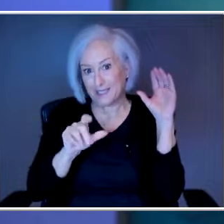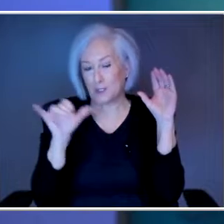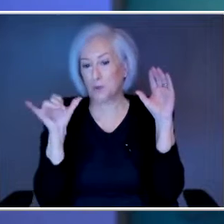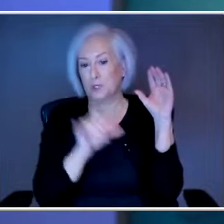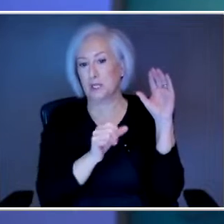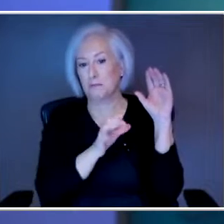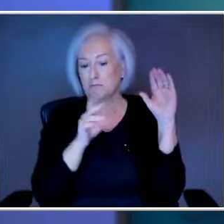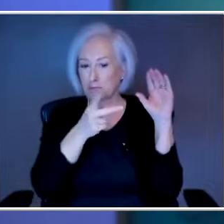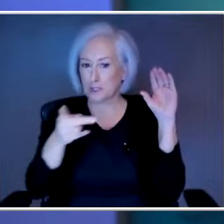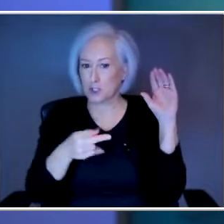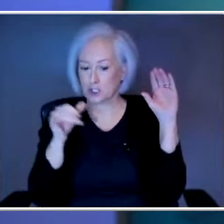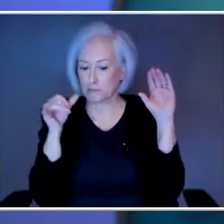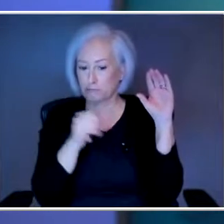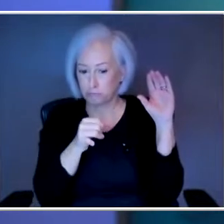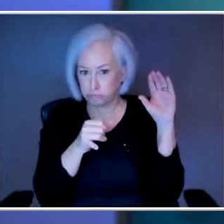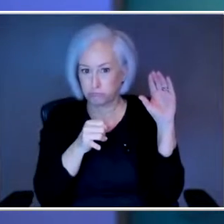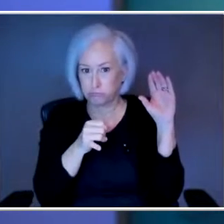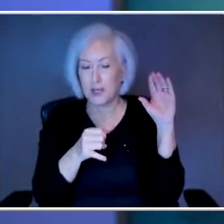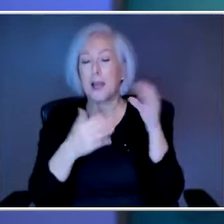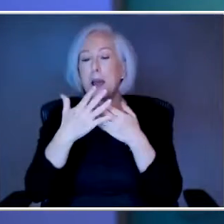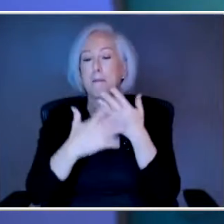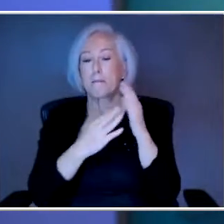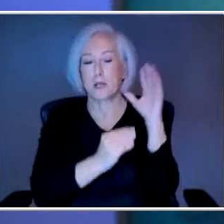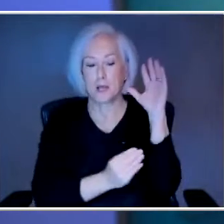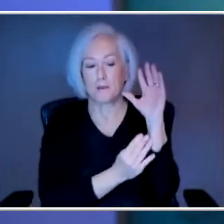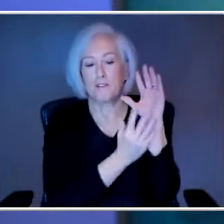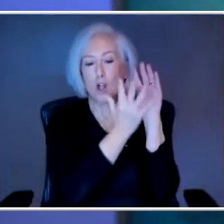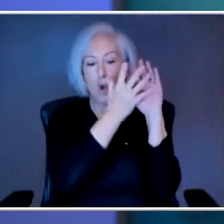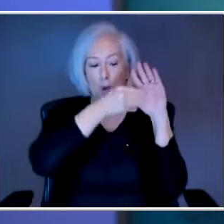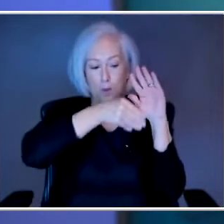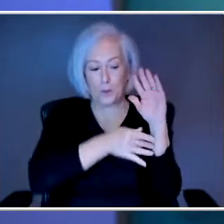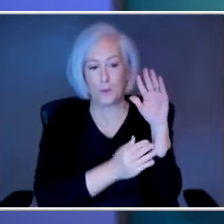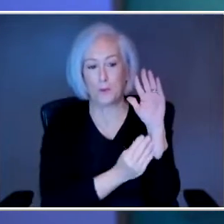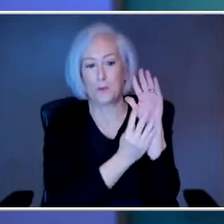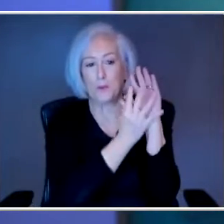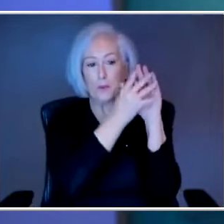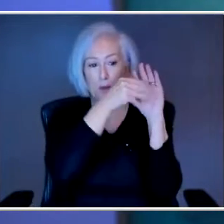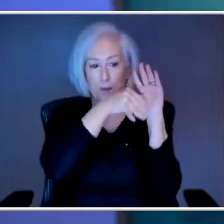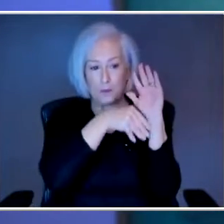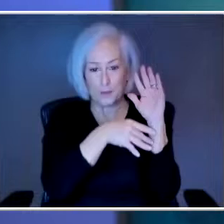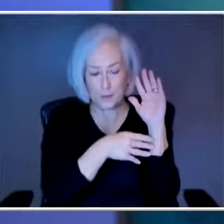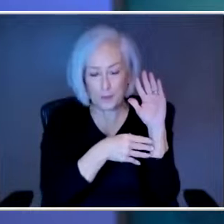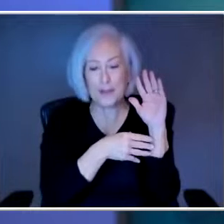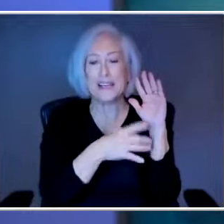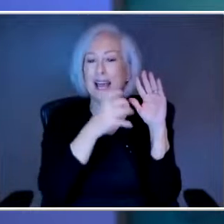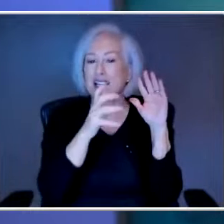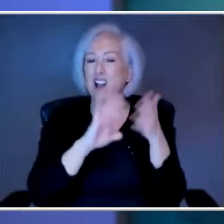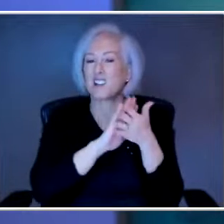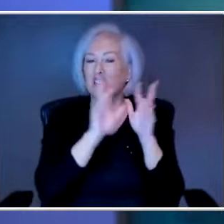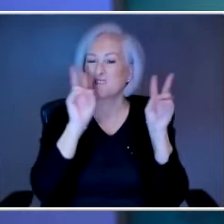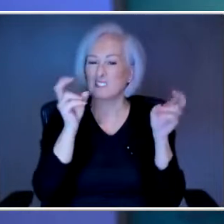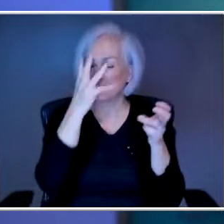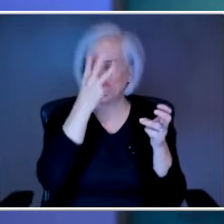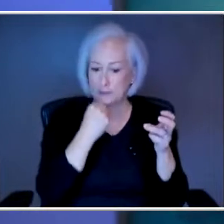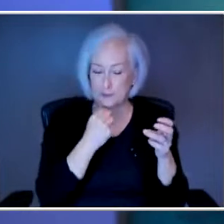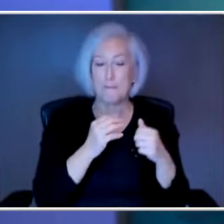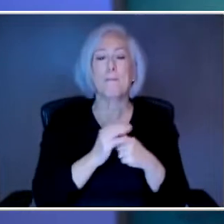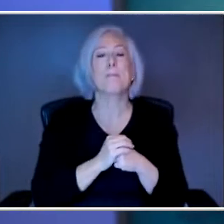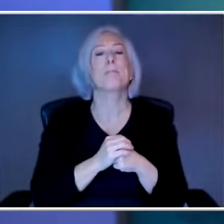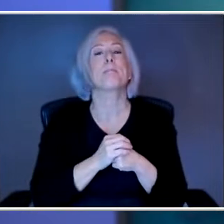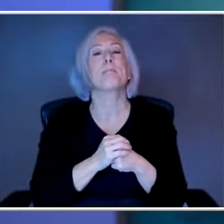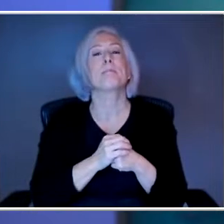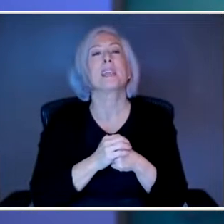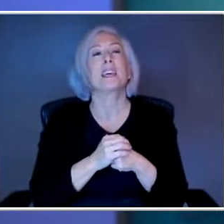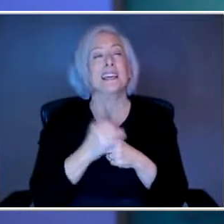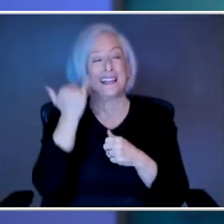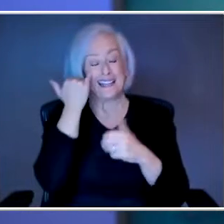asleep. But as things progress and start affecting activities of daily living, that's usually when I would recommend considering being